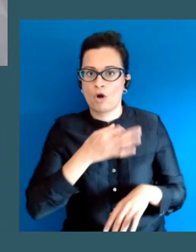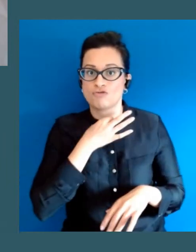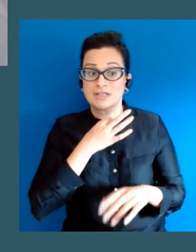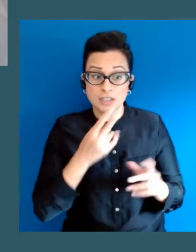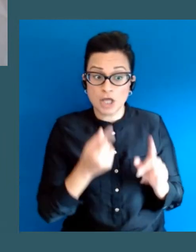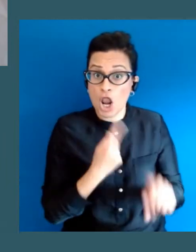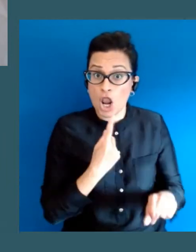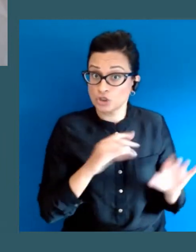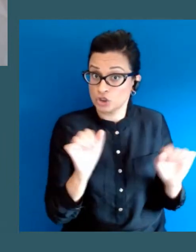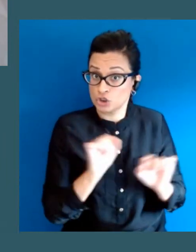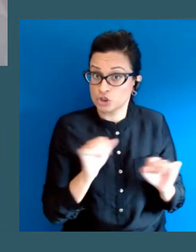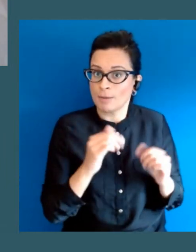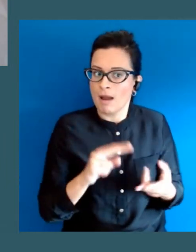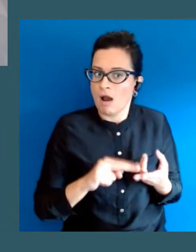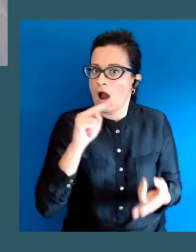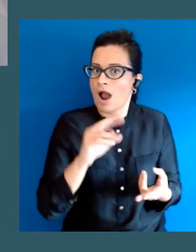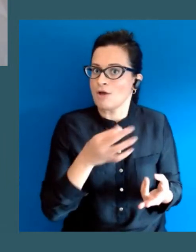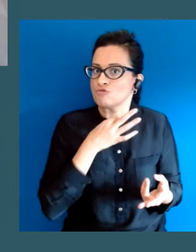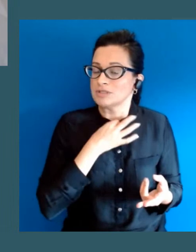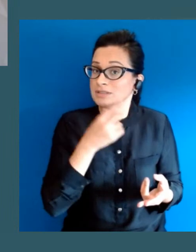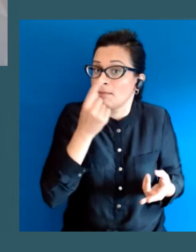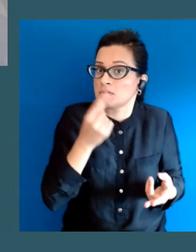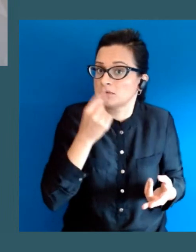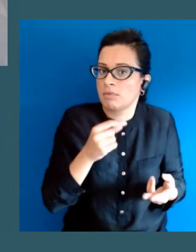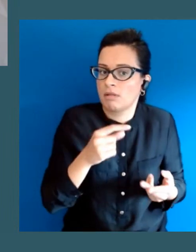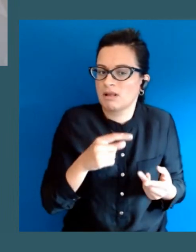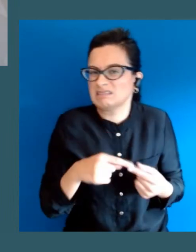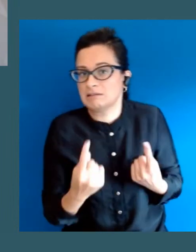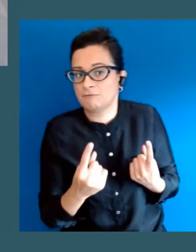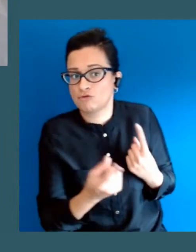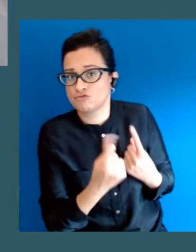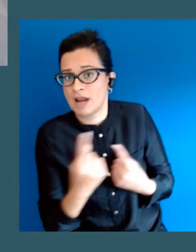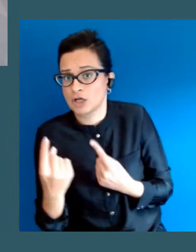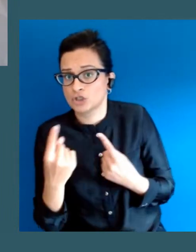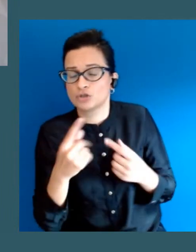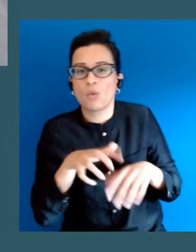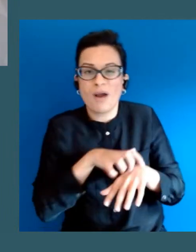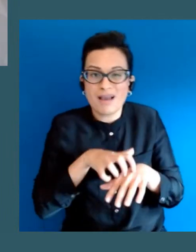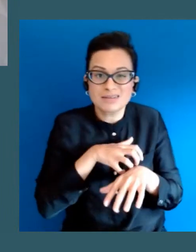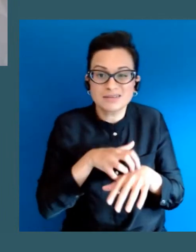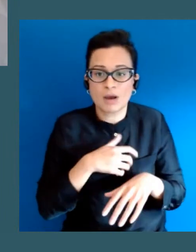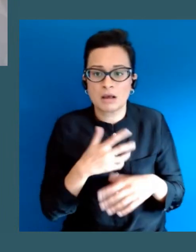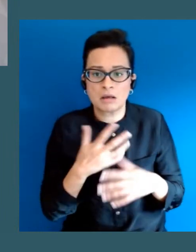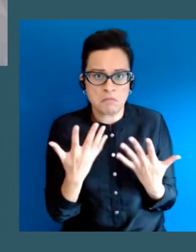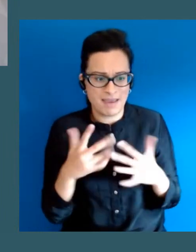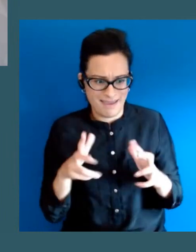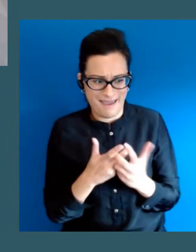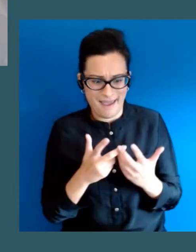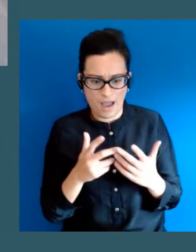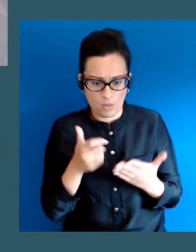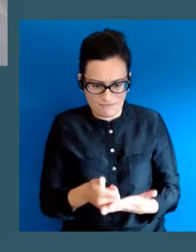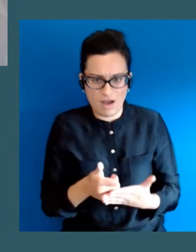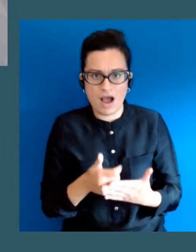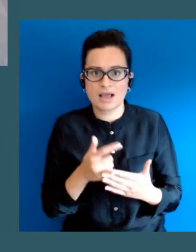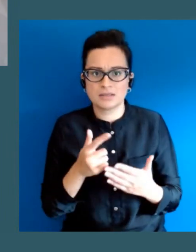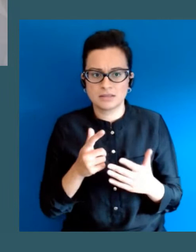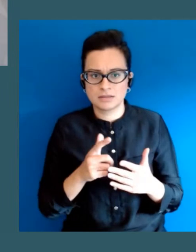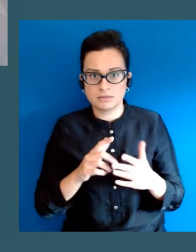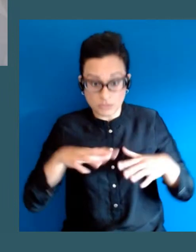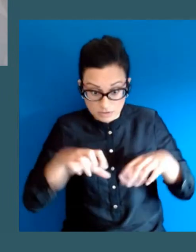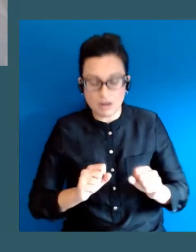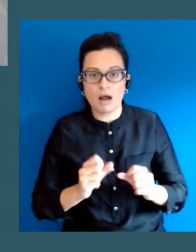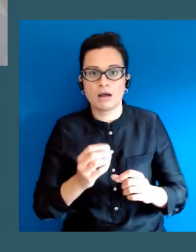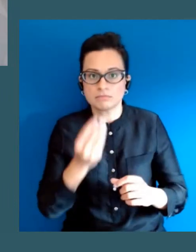high risk, presumably through other reactions to foods or eczema, how do we advise to introduce these?